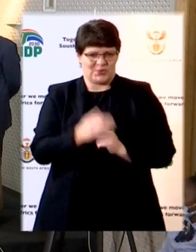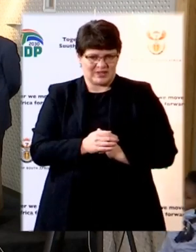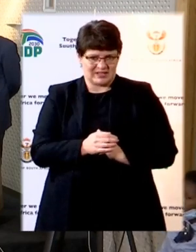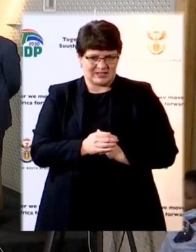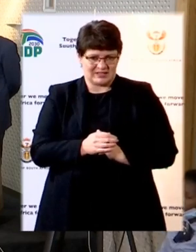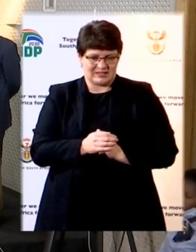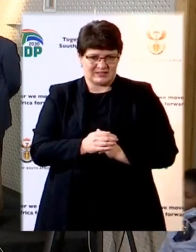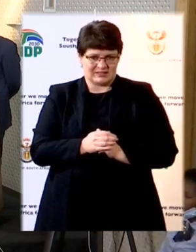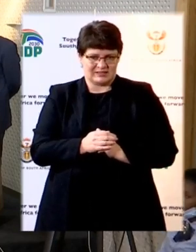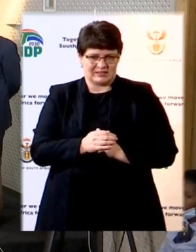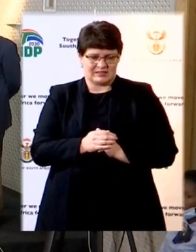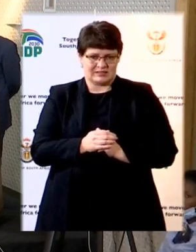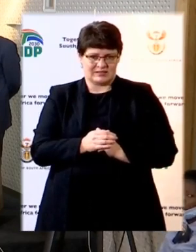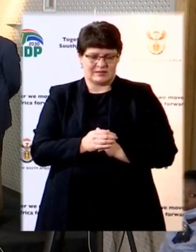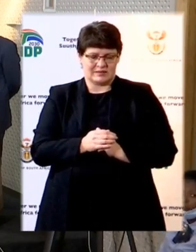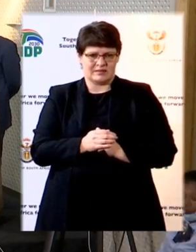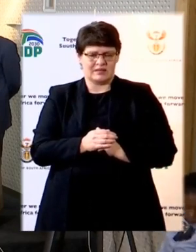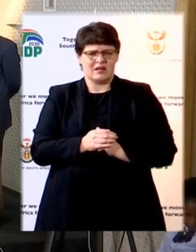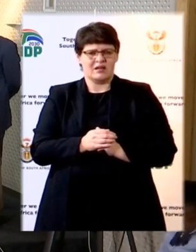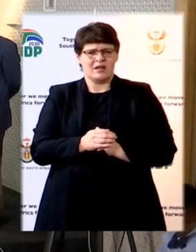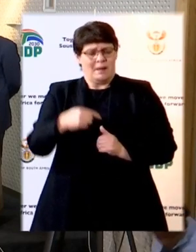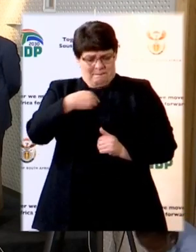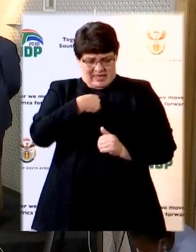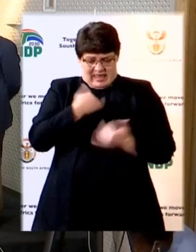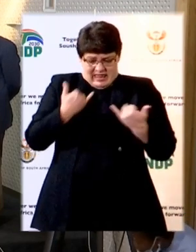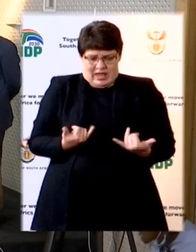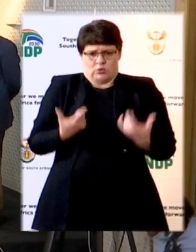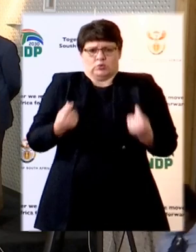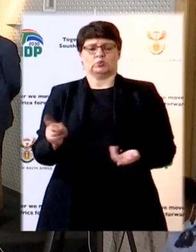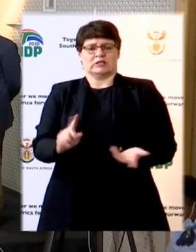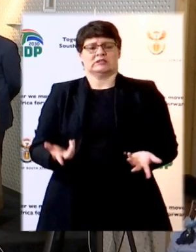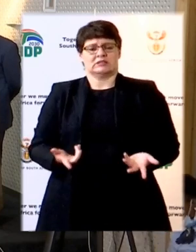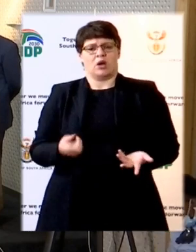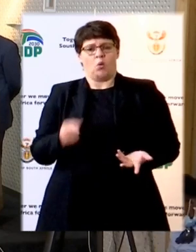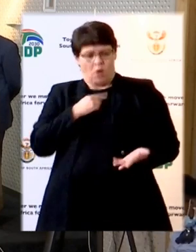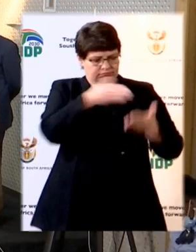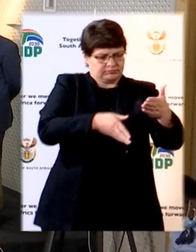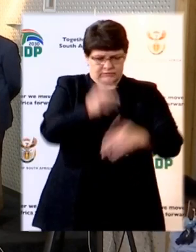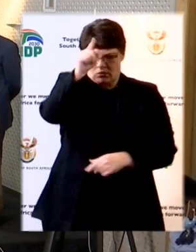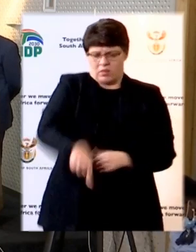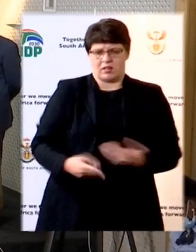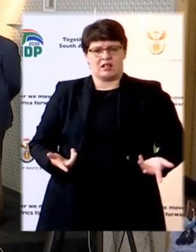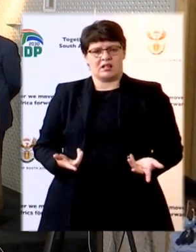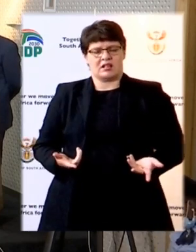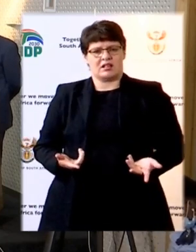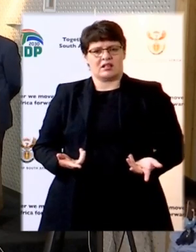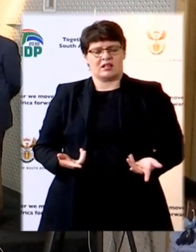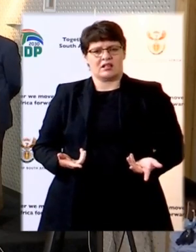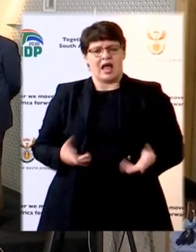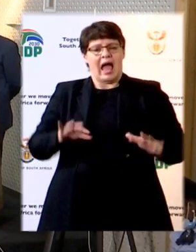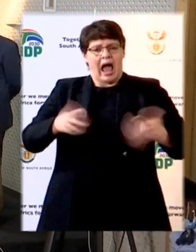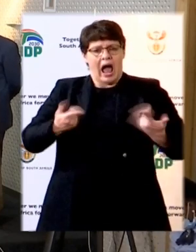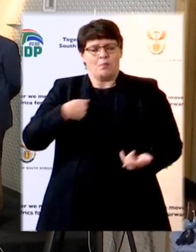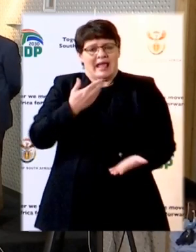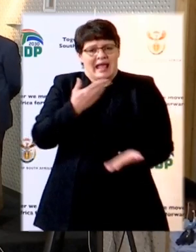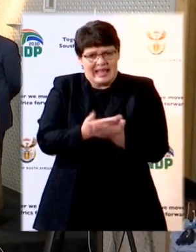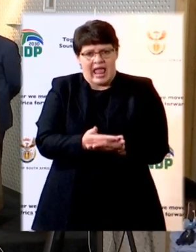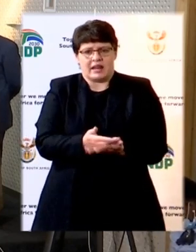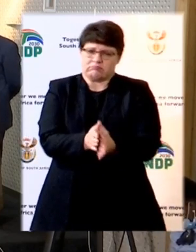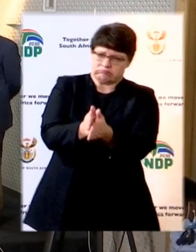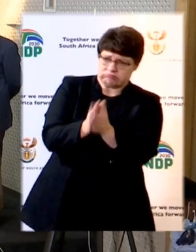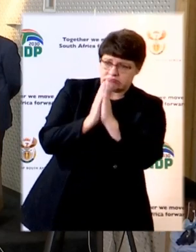don't qualify on those categories that you have there. What do they do in this situation in order to get the